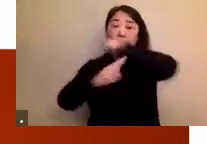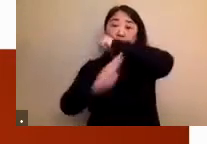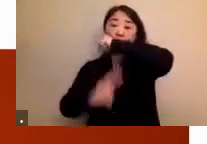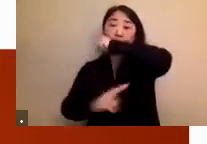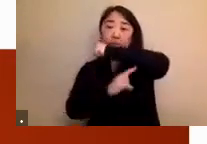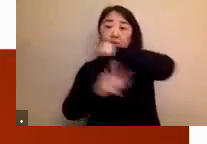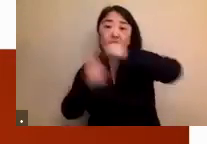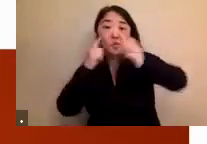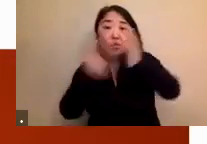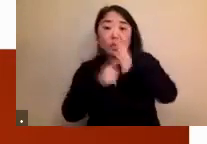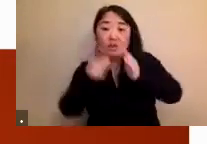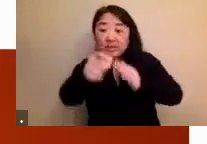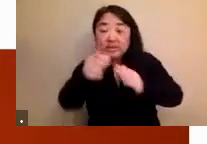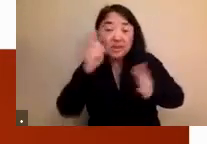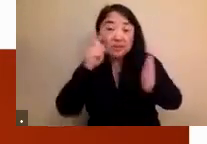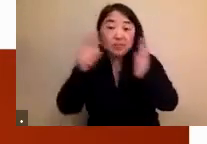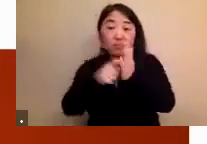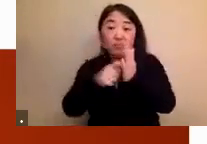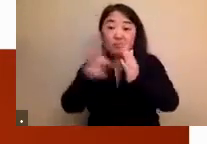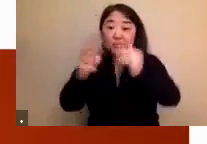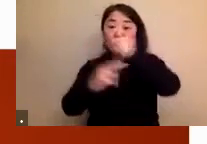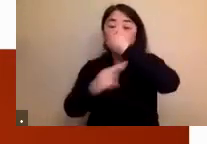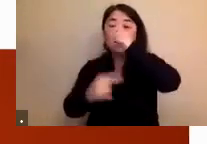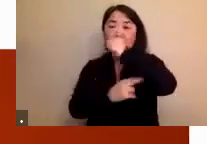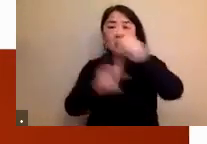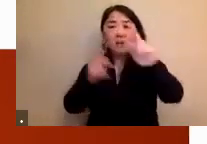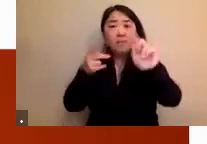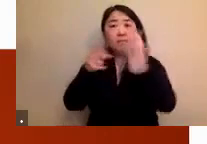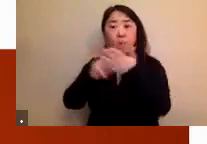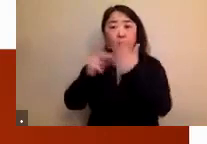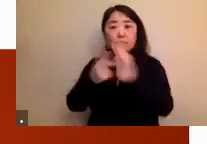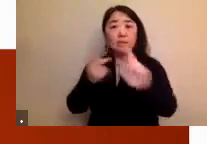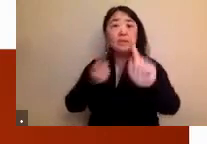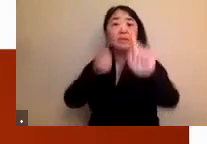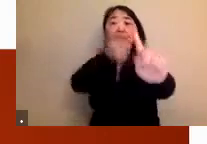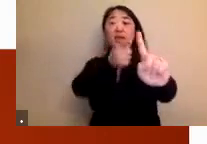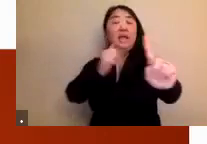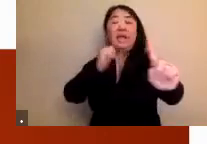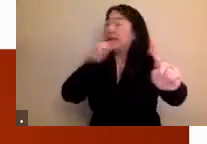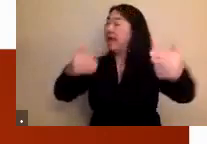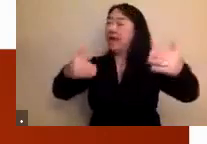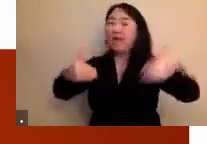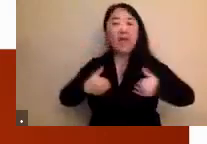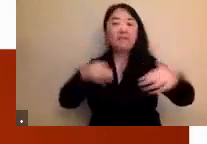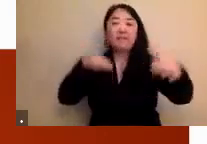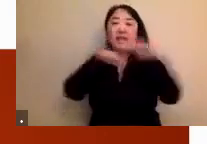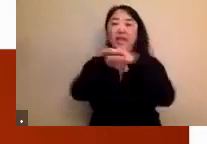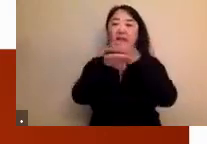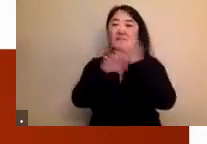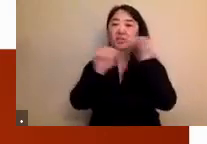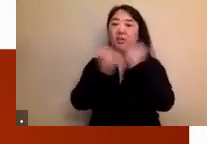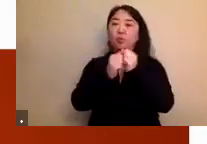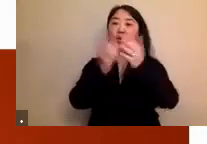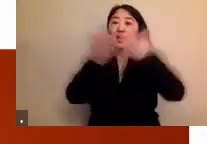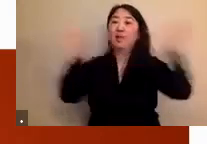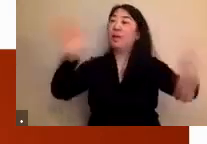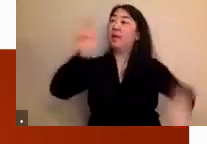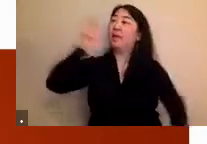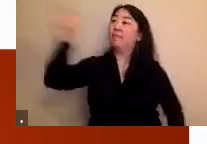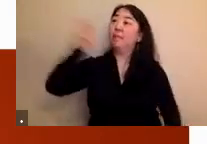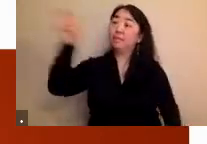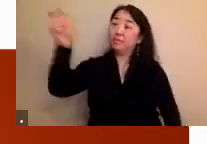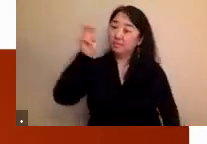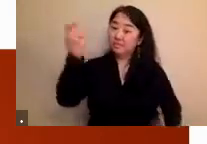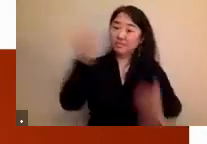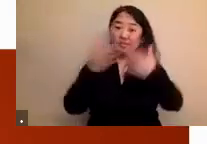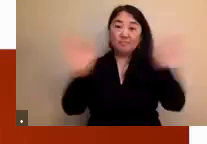a bridge there in the back. He built it purposely so it would not have access to public transit going through